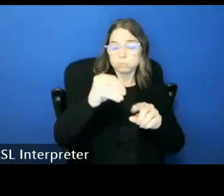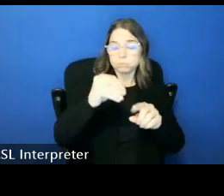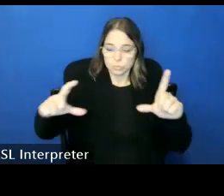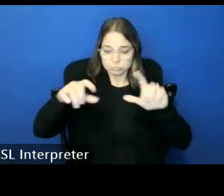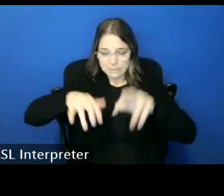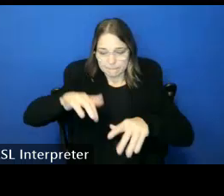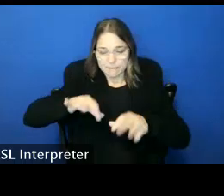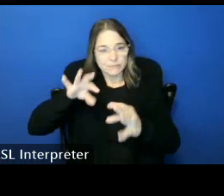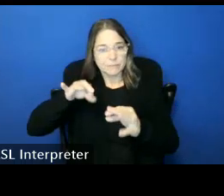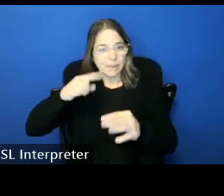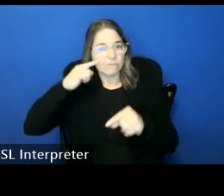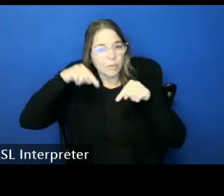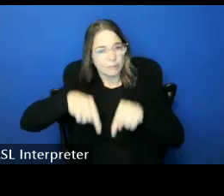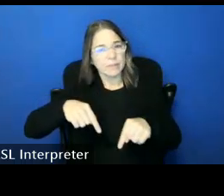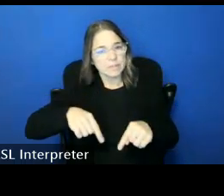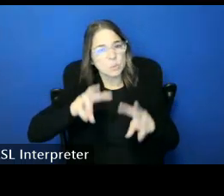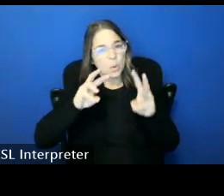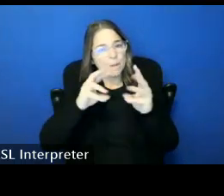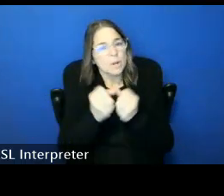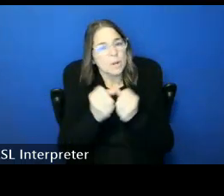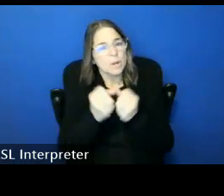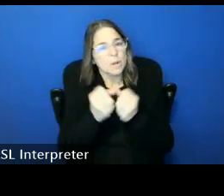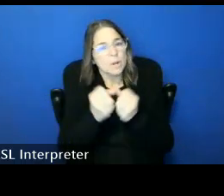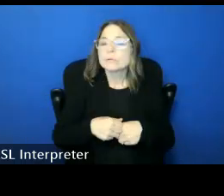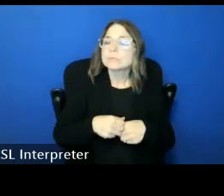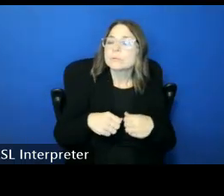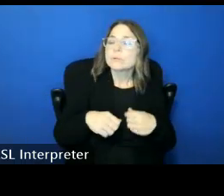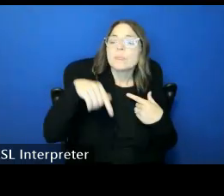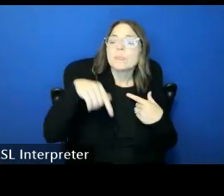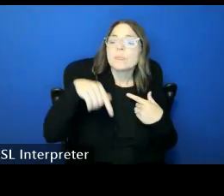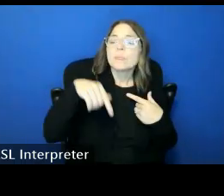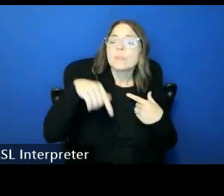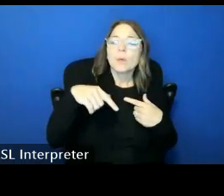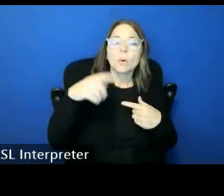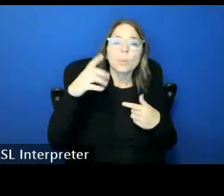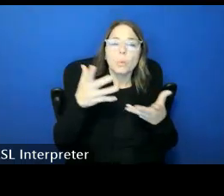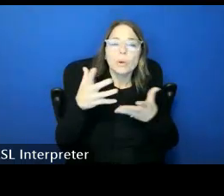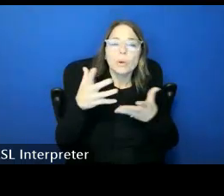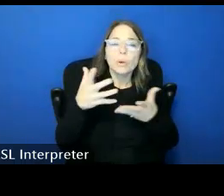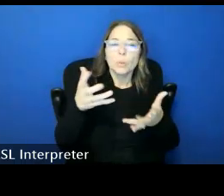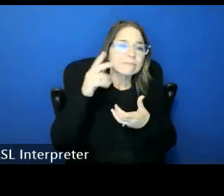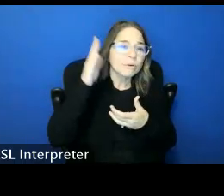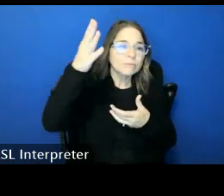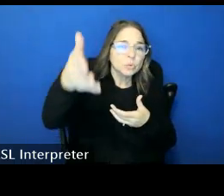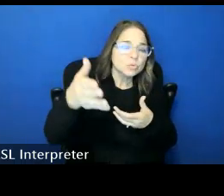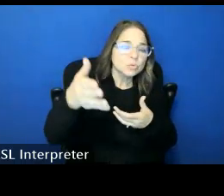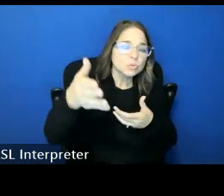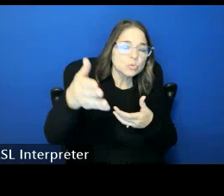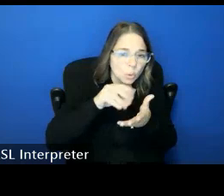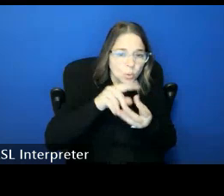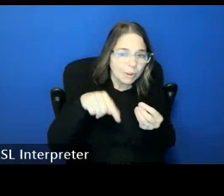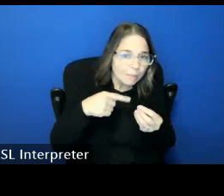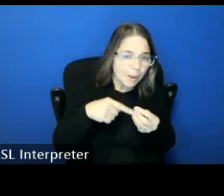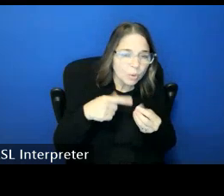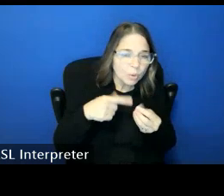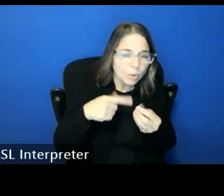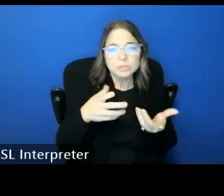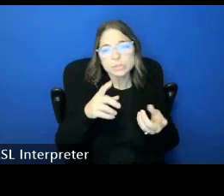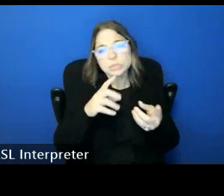for this webinar. What would you like to see for future webinars? And just have a conversation with us about this